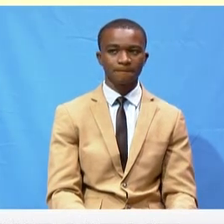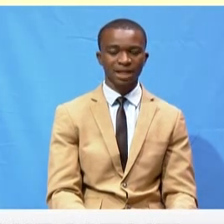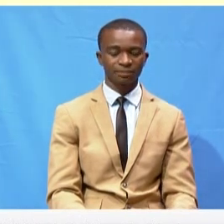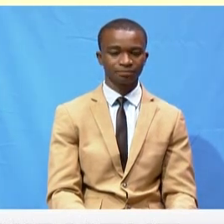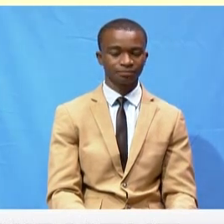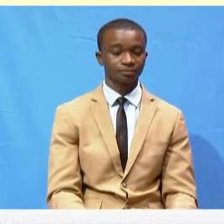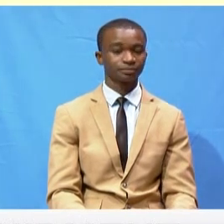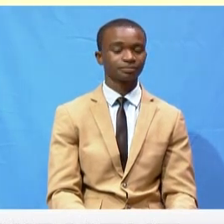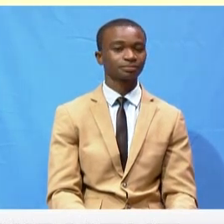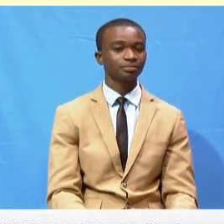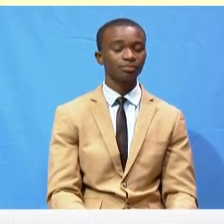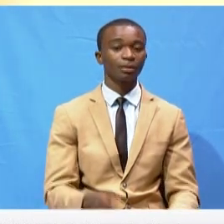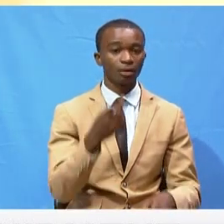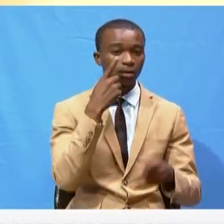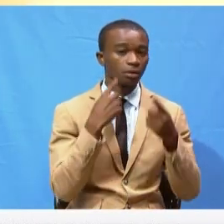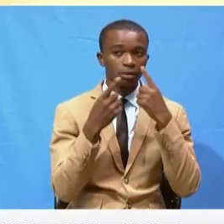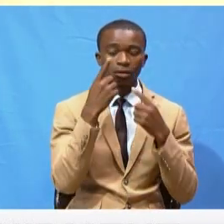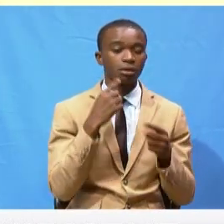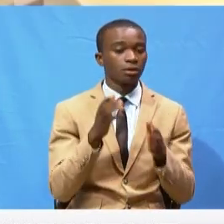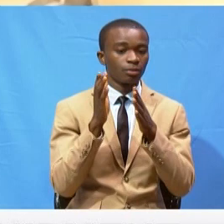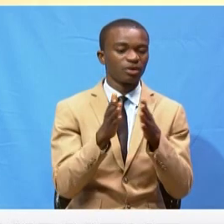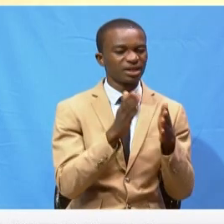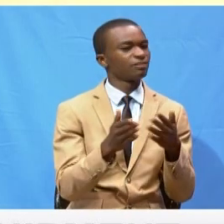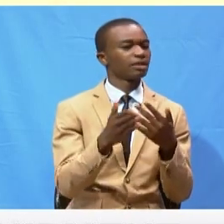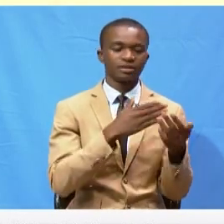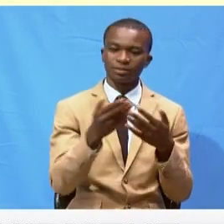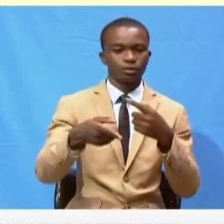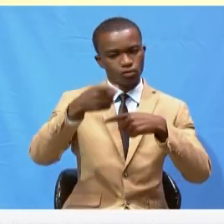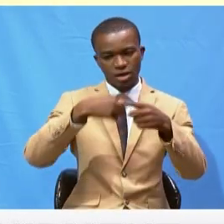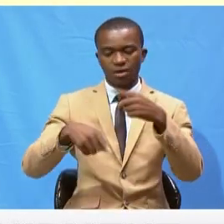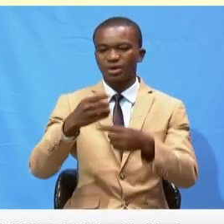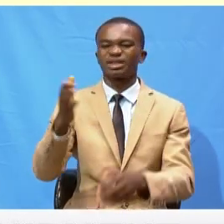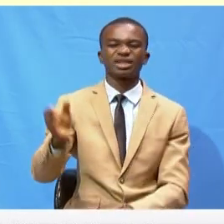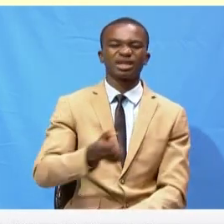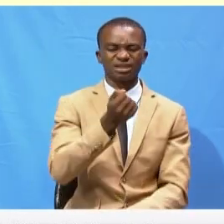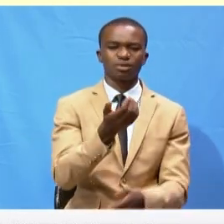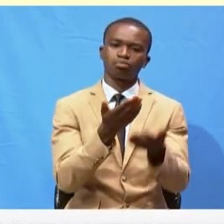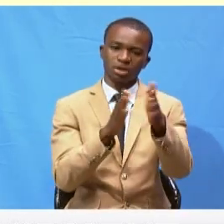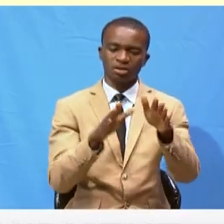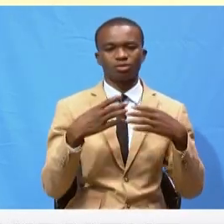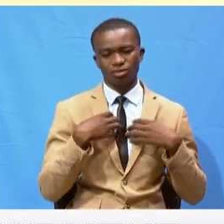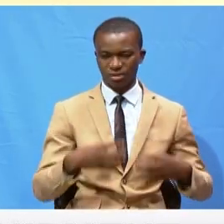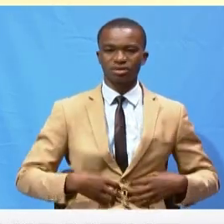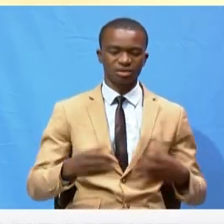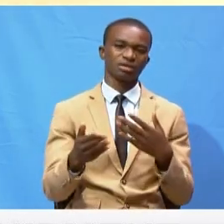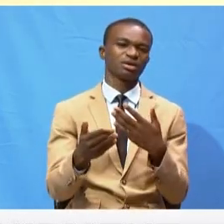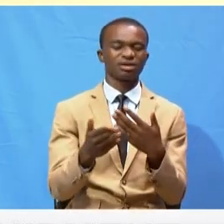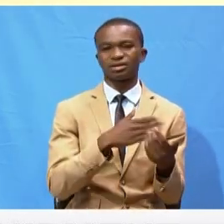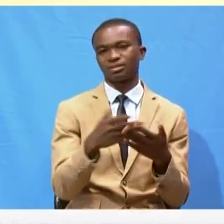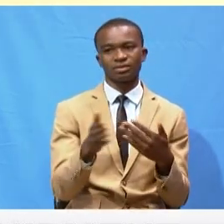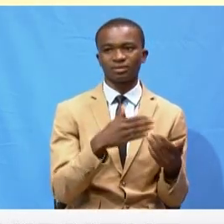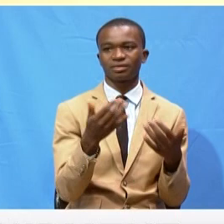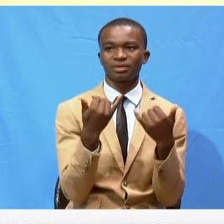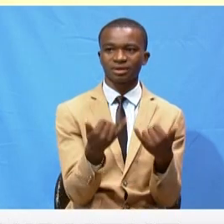mourners. Mm-hmm. It's easy now for them. They can only take 2 days before they come and collect their bodies. But that time, in an event when we had some